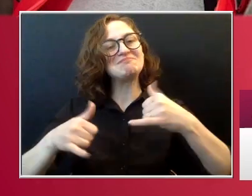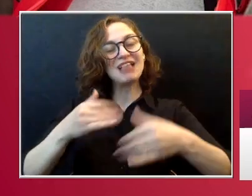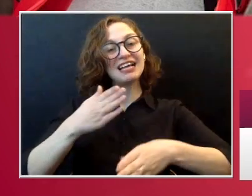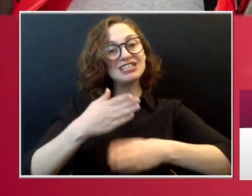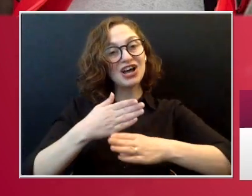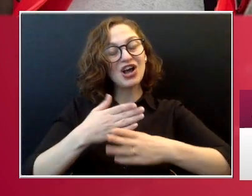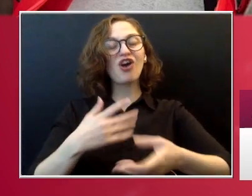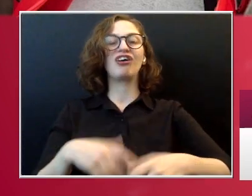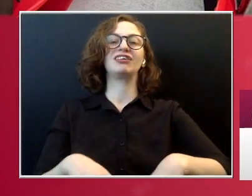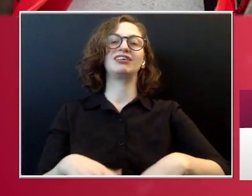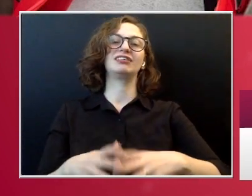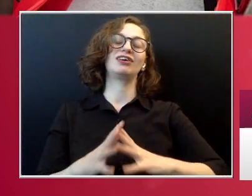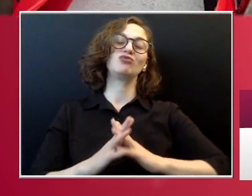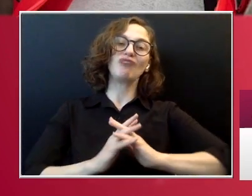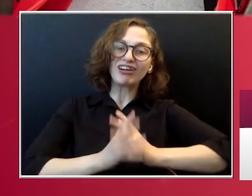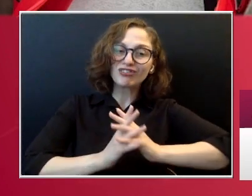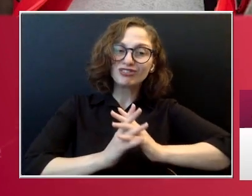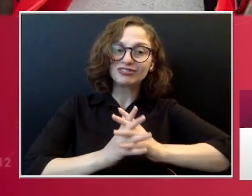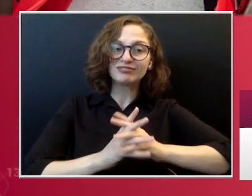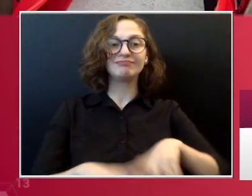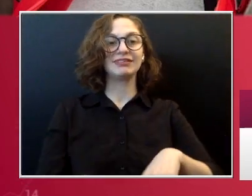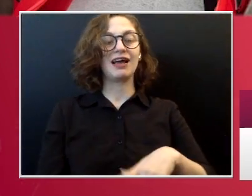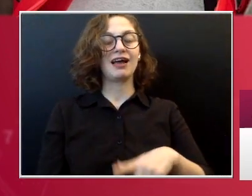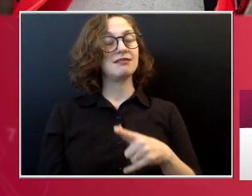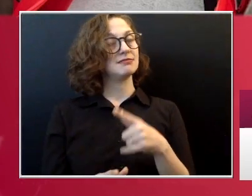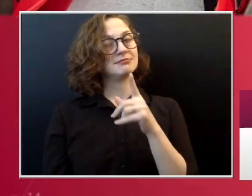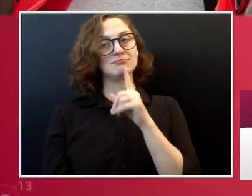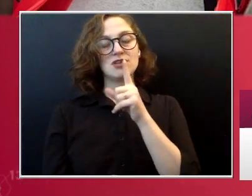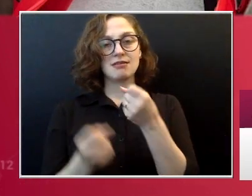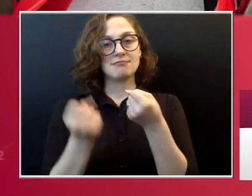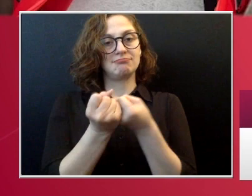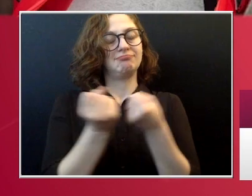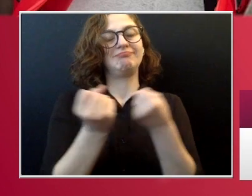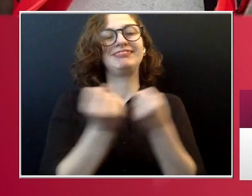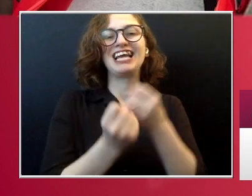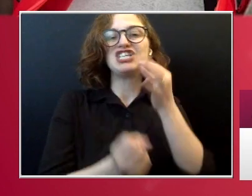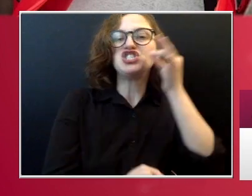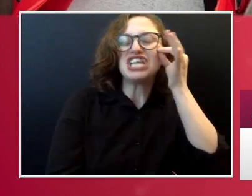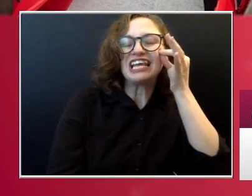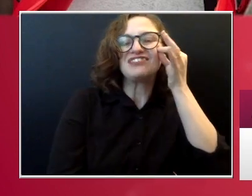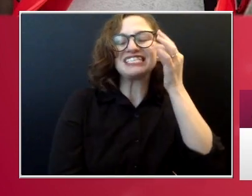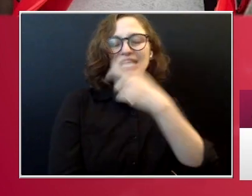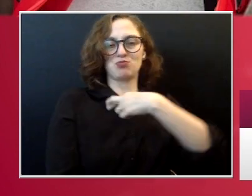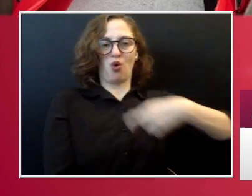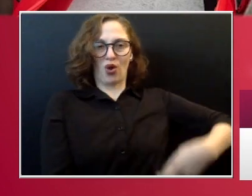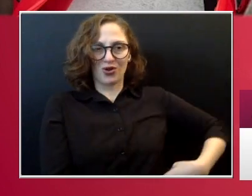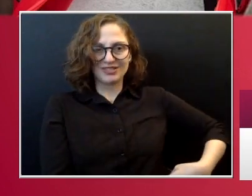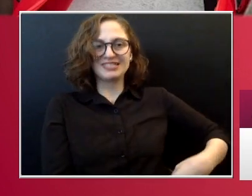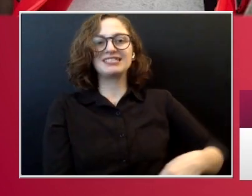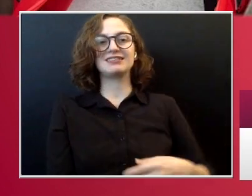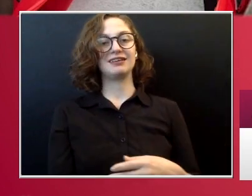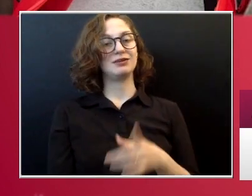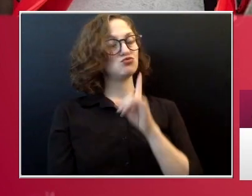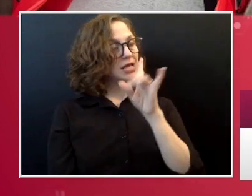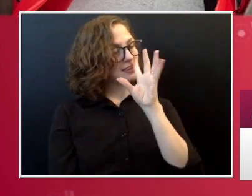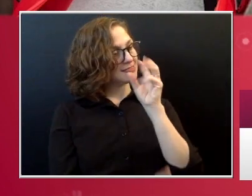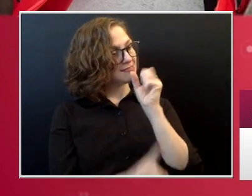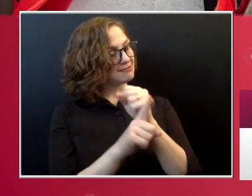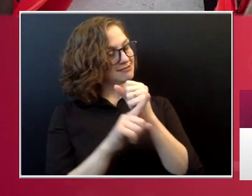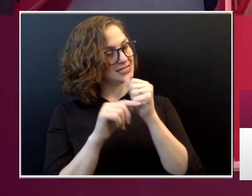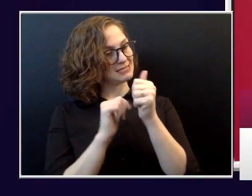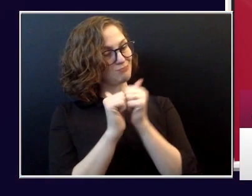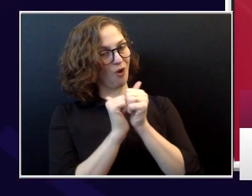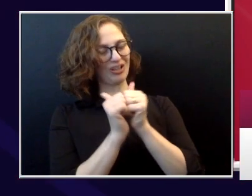also, and is a big Chiefs and Royals fan. Sports, and more sports. Sports. And this one of the pictures we went